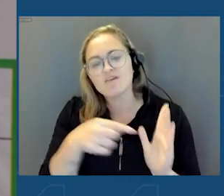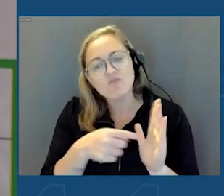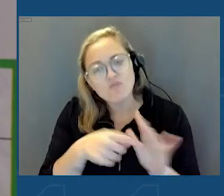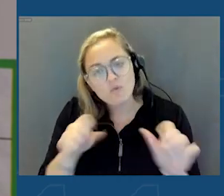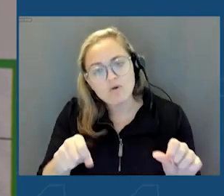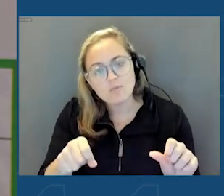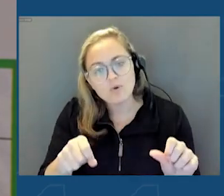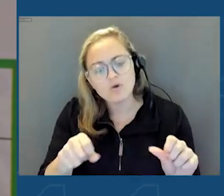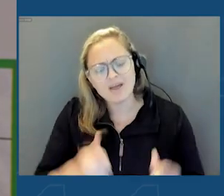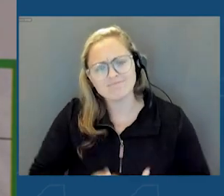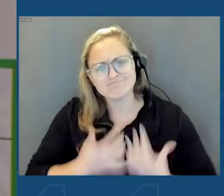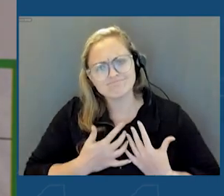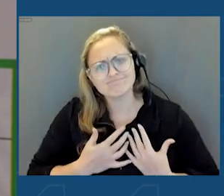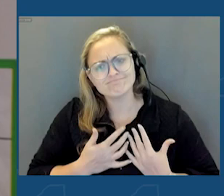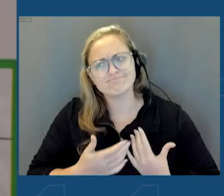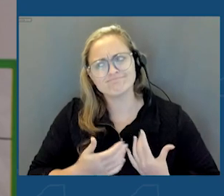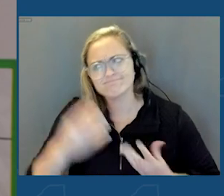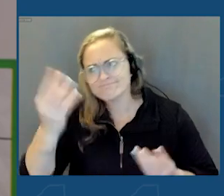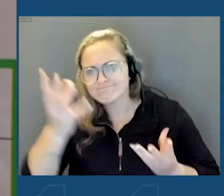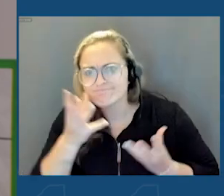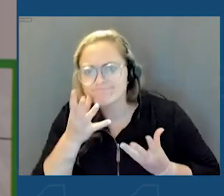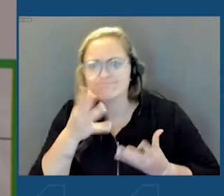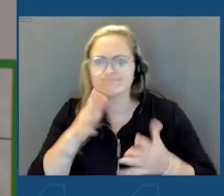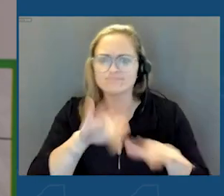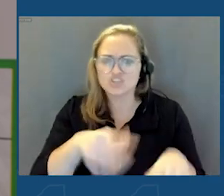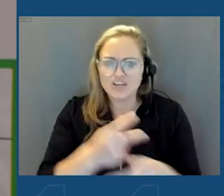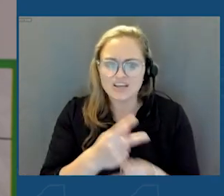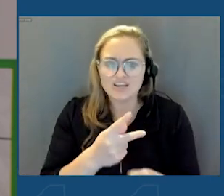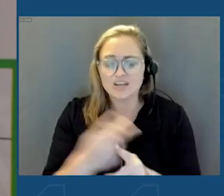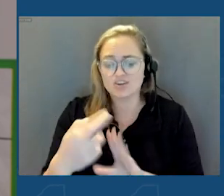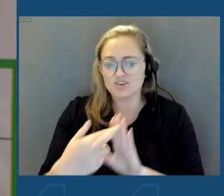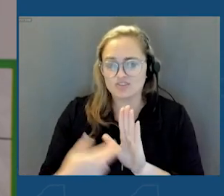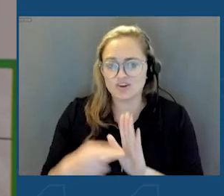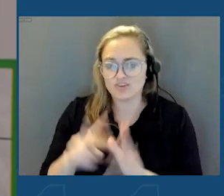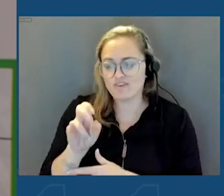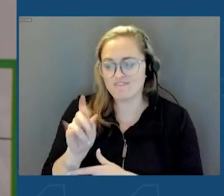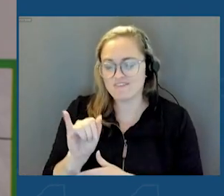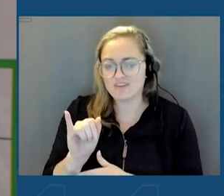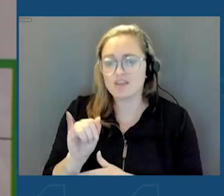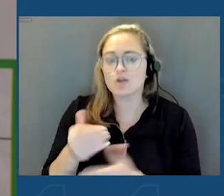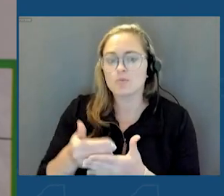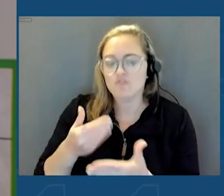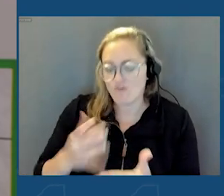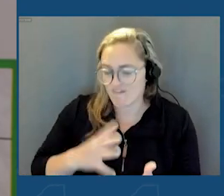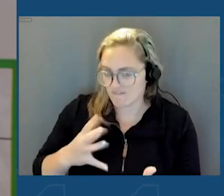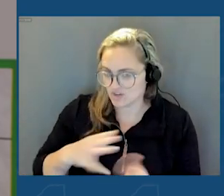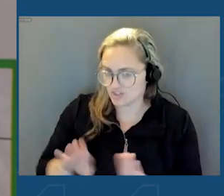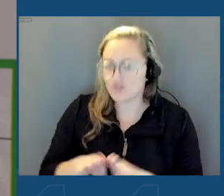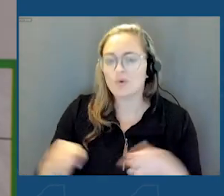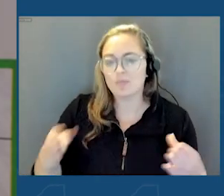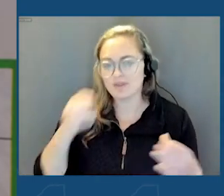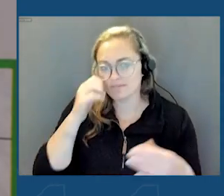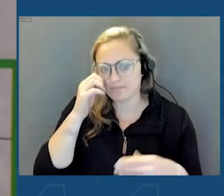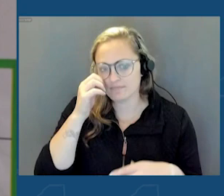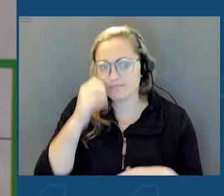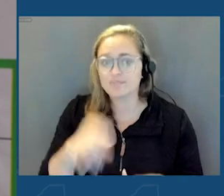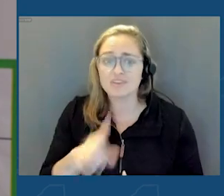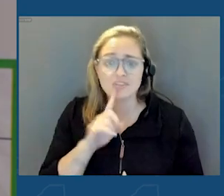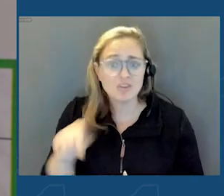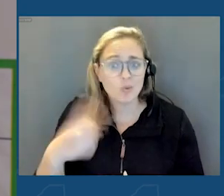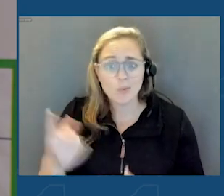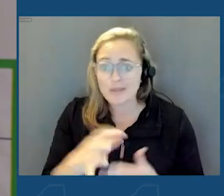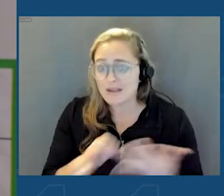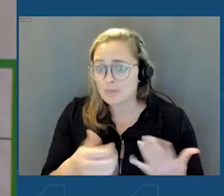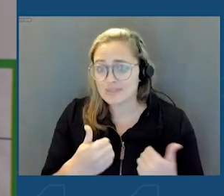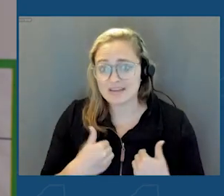enriching childcare. I actually enrolled Amelia at Vivvi before they officially opened. It was really the only option that